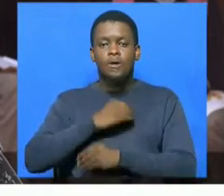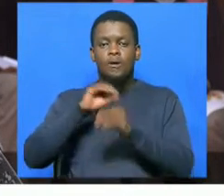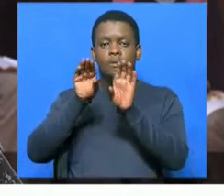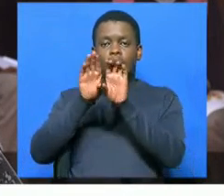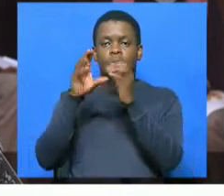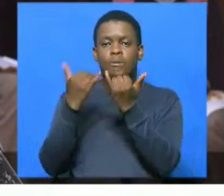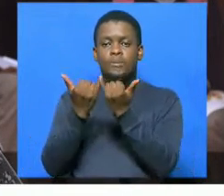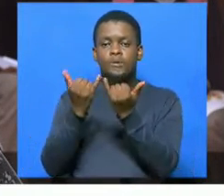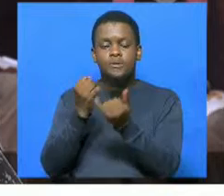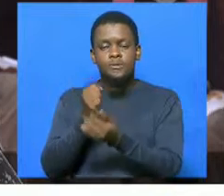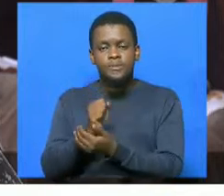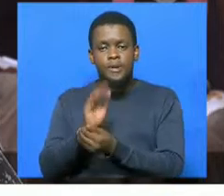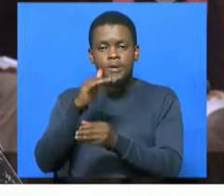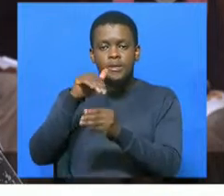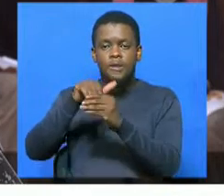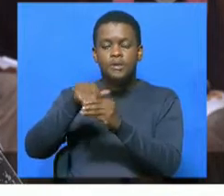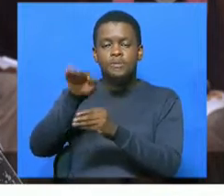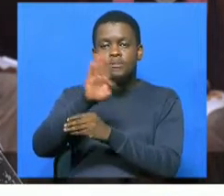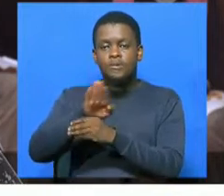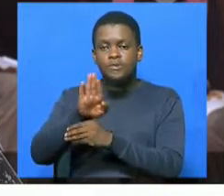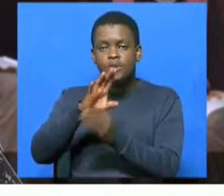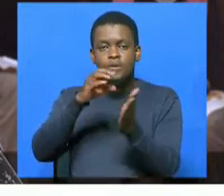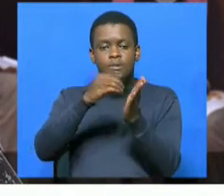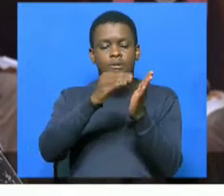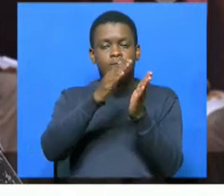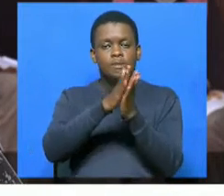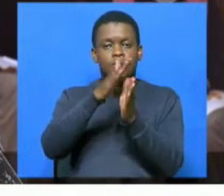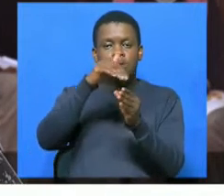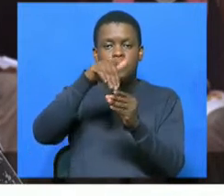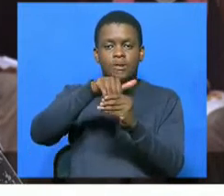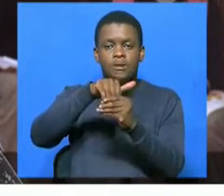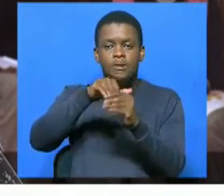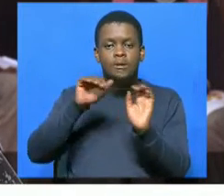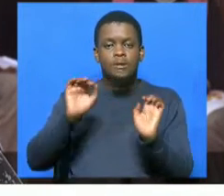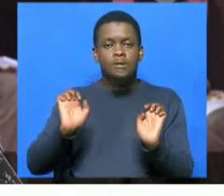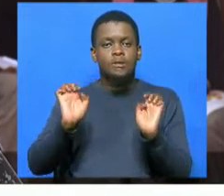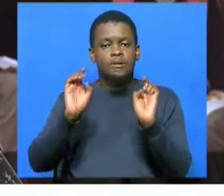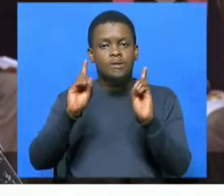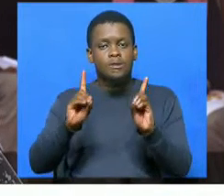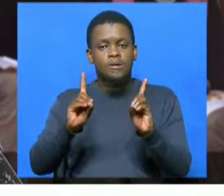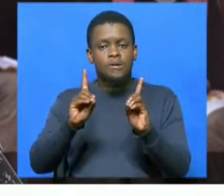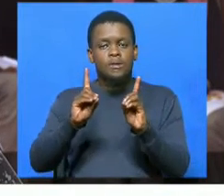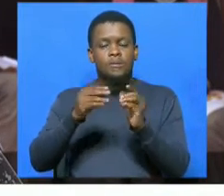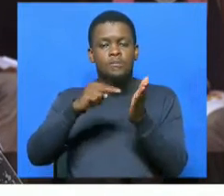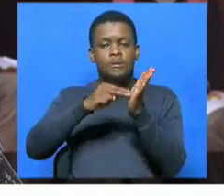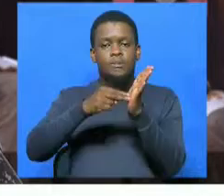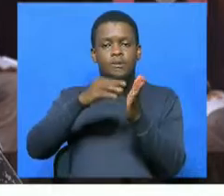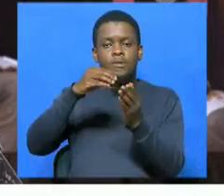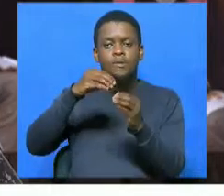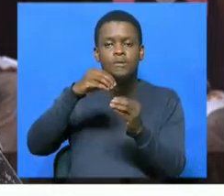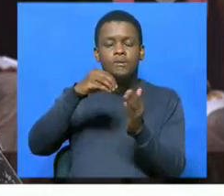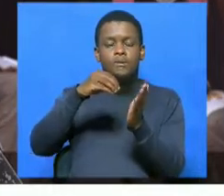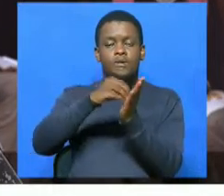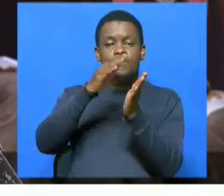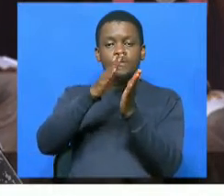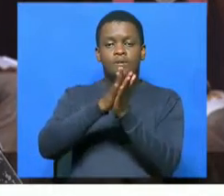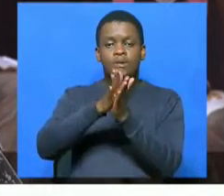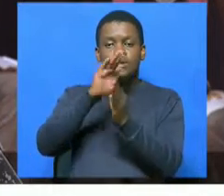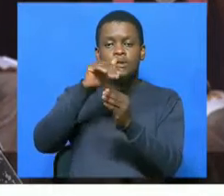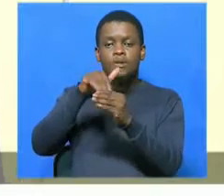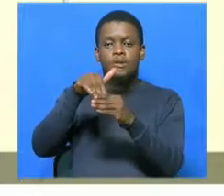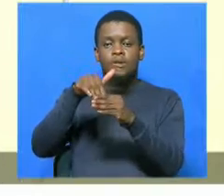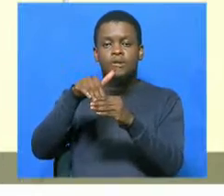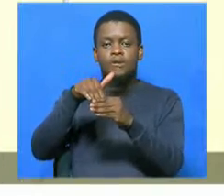communities. In Botswana, investing in education is investing in a brighter